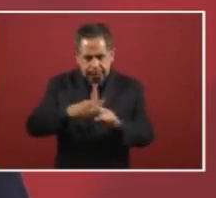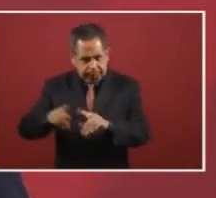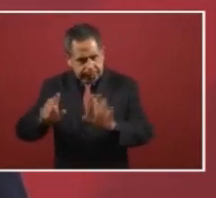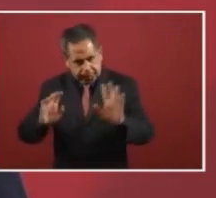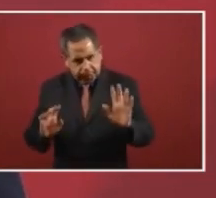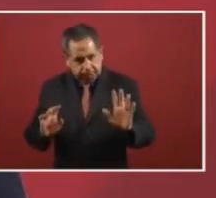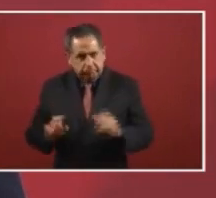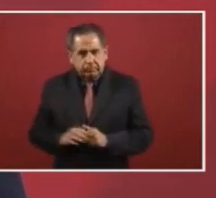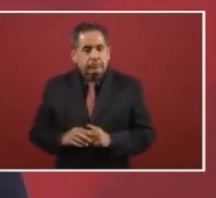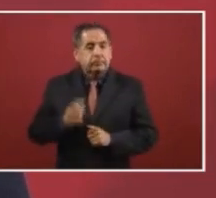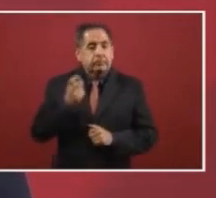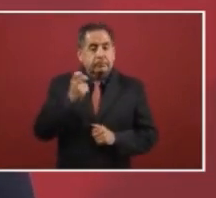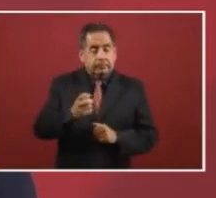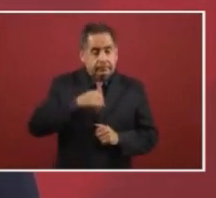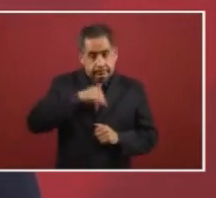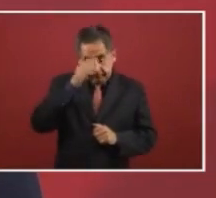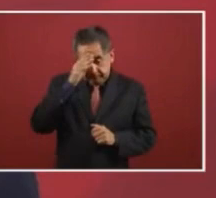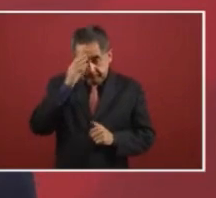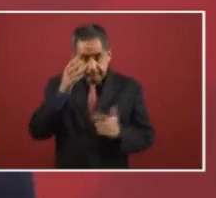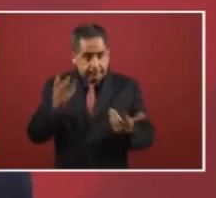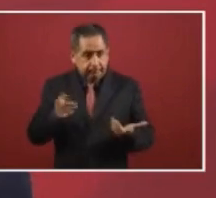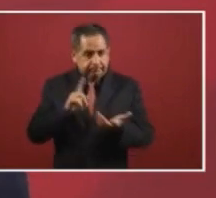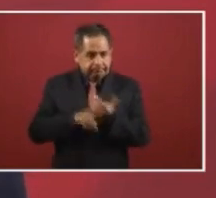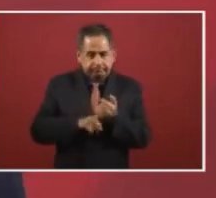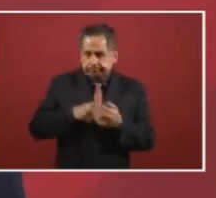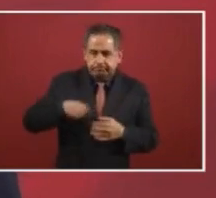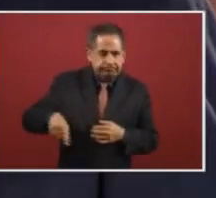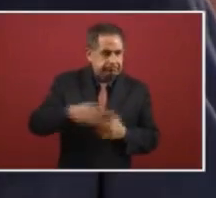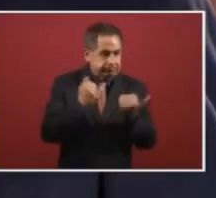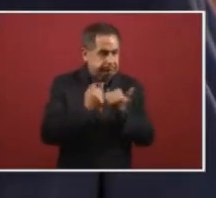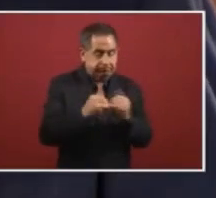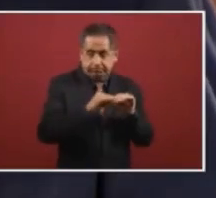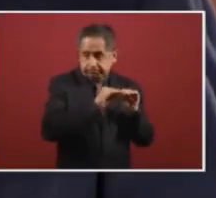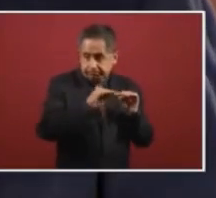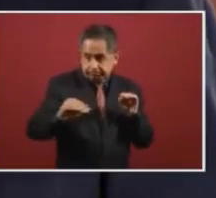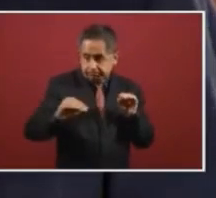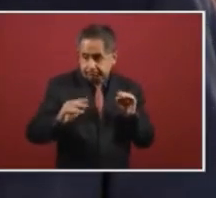different interest rates and all that.